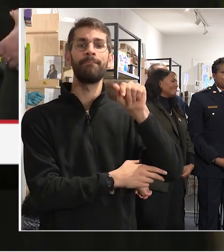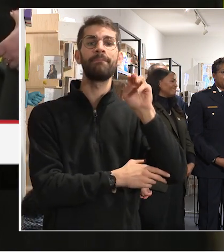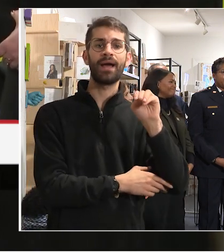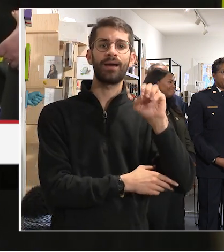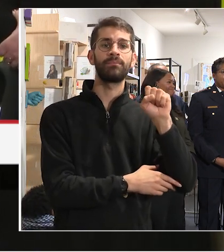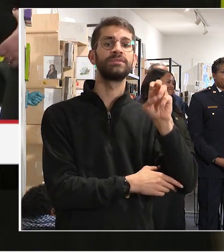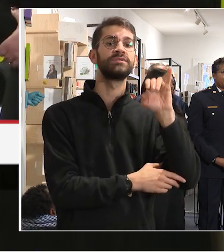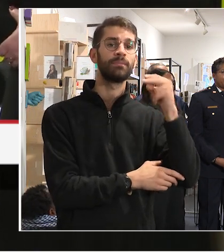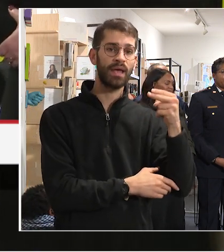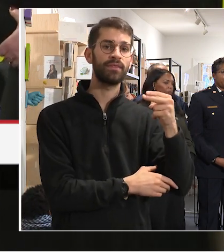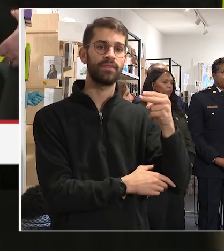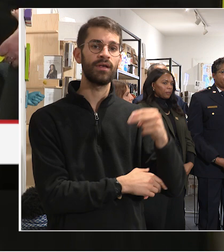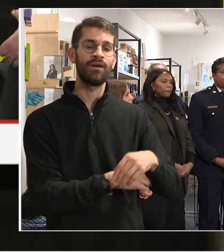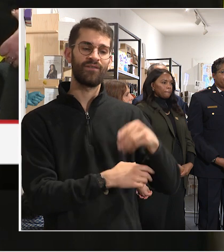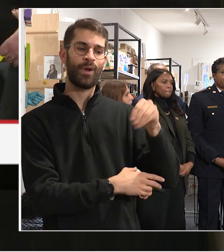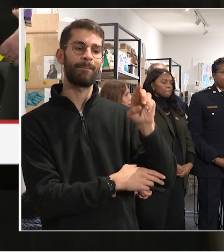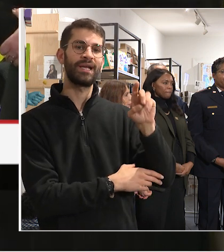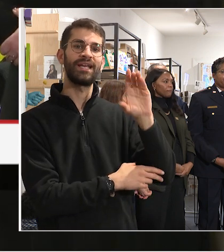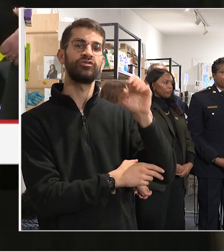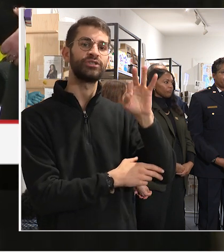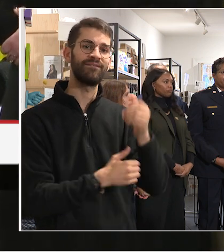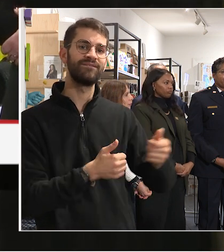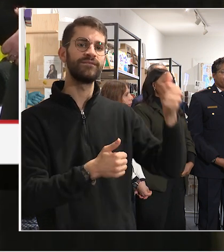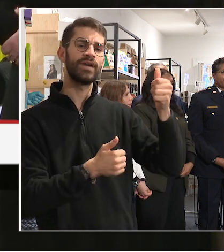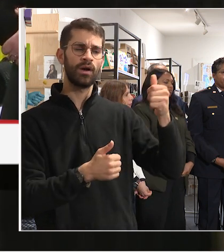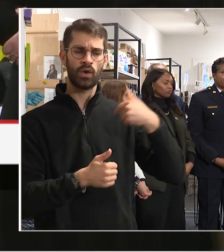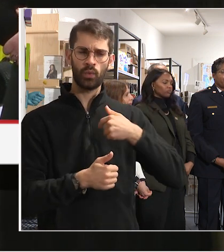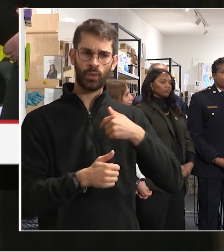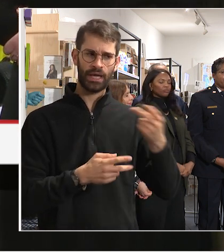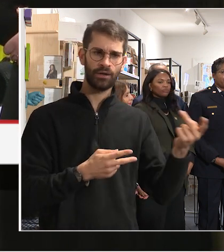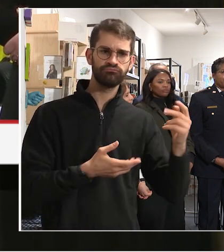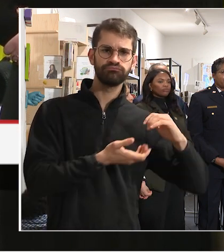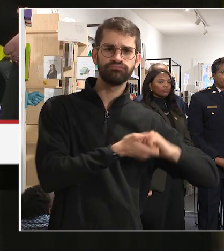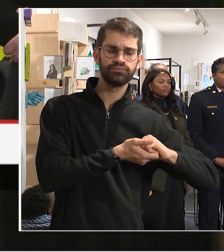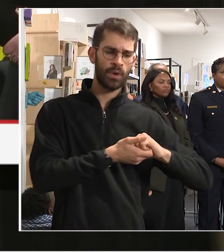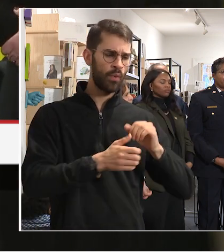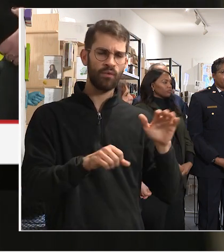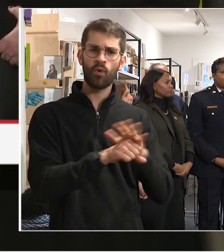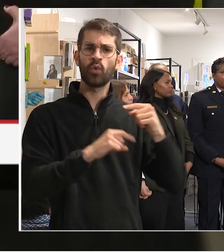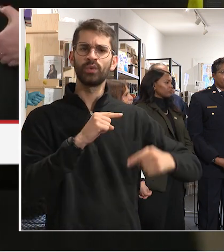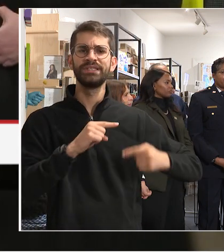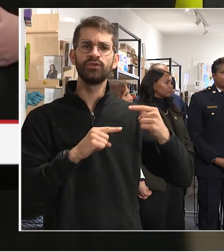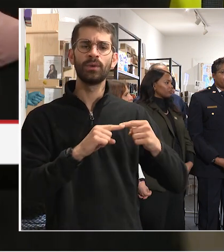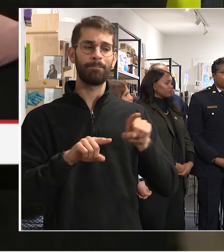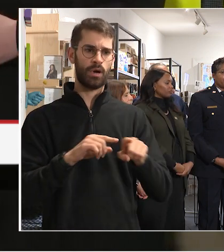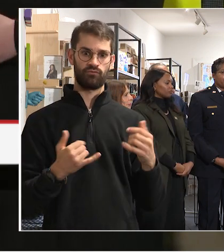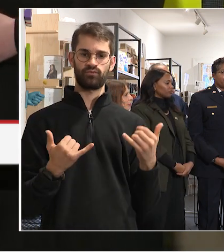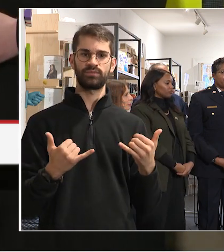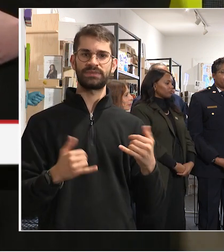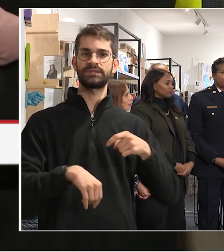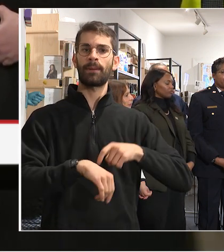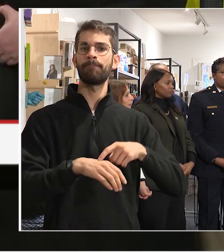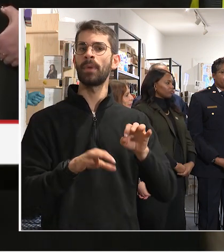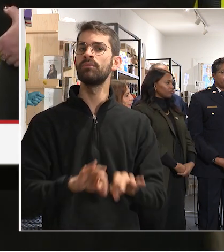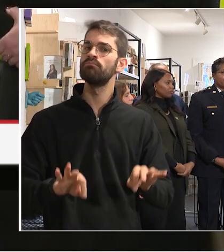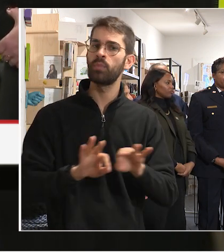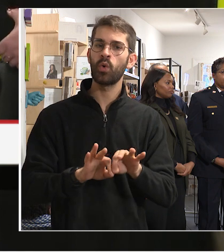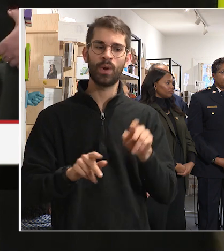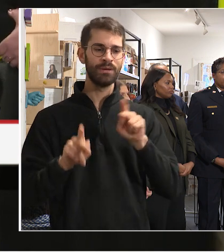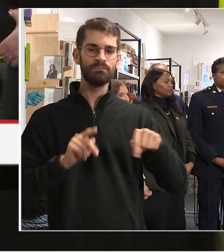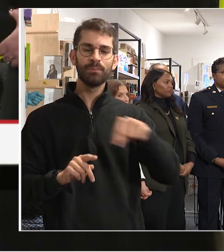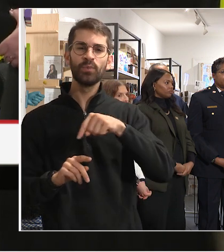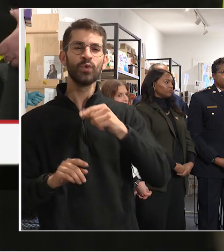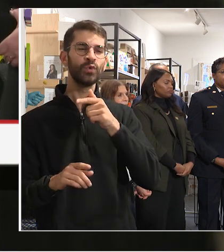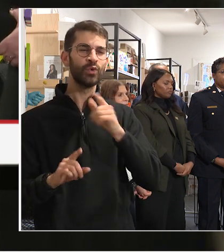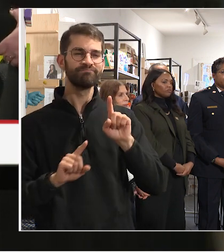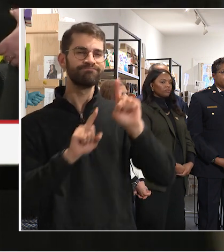We're always focused throughout the year, of course, but especially this time of year as people are shopping, buying